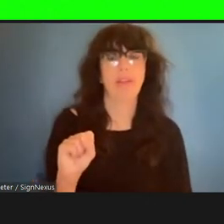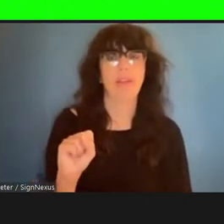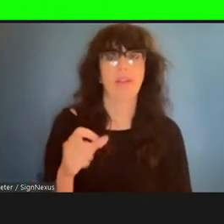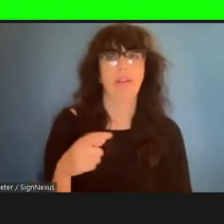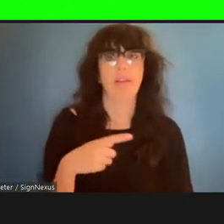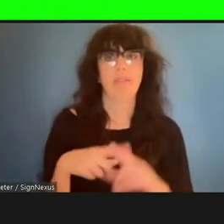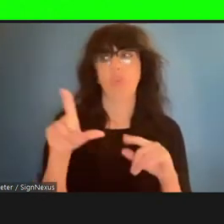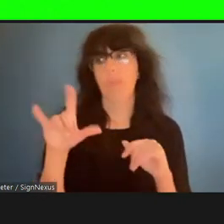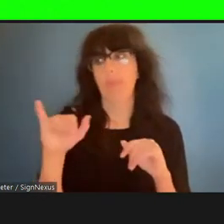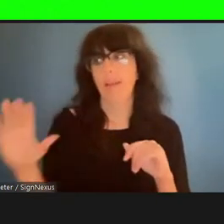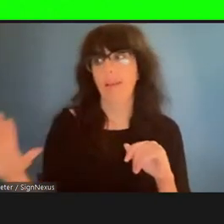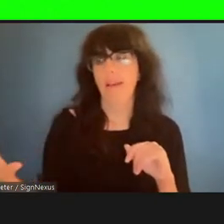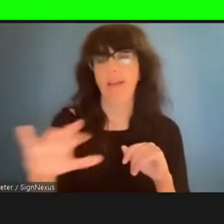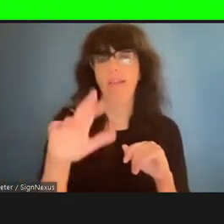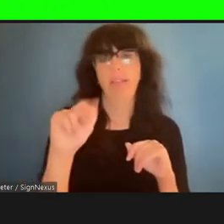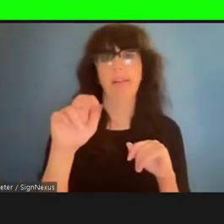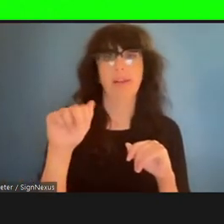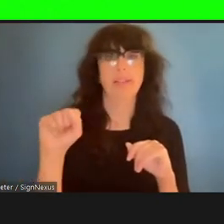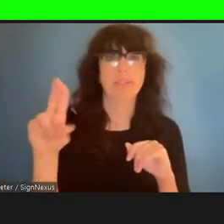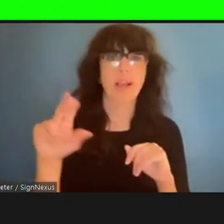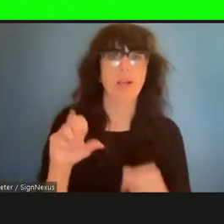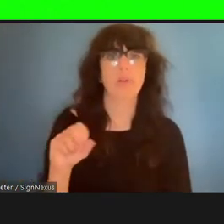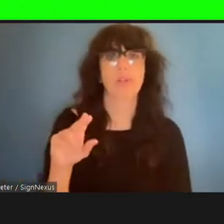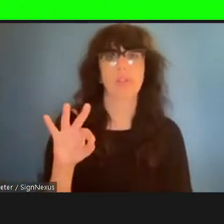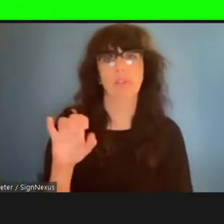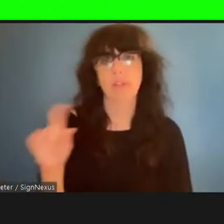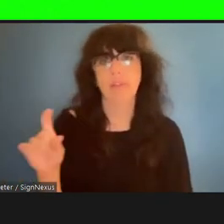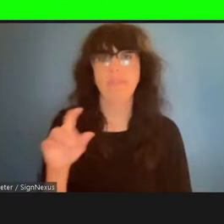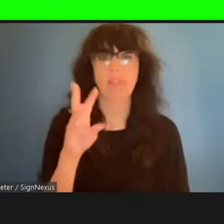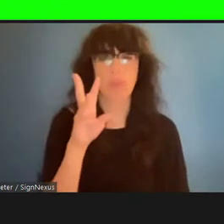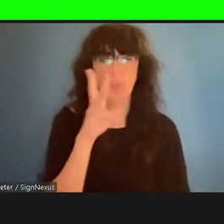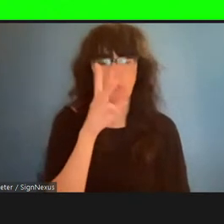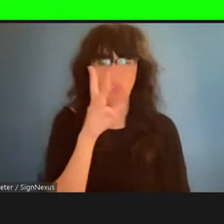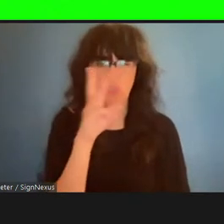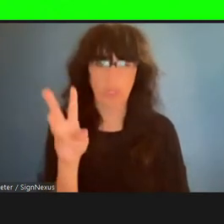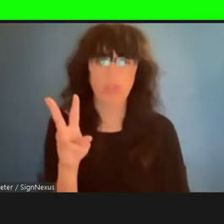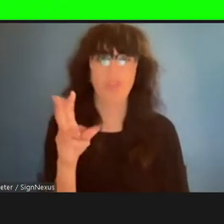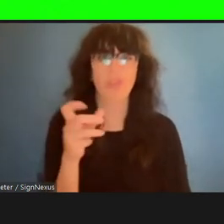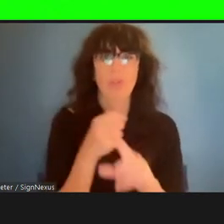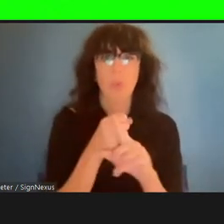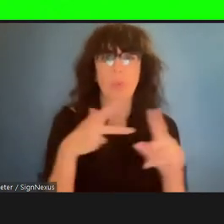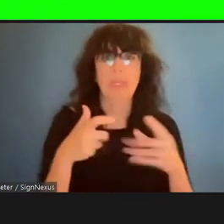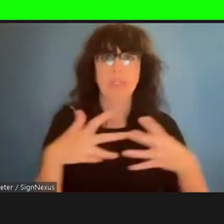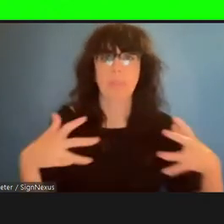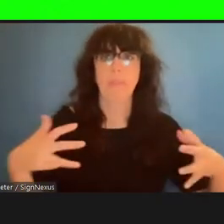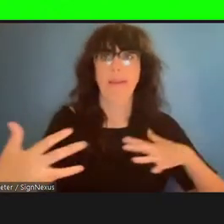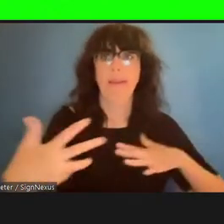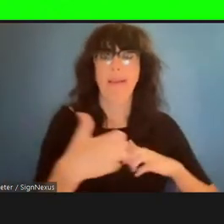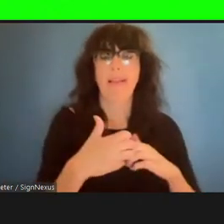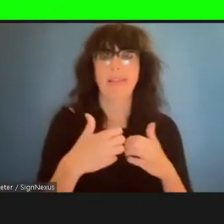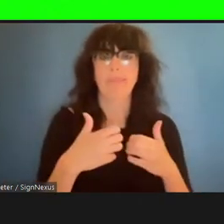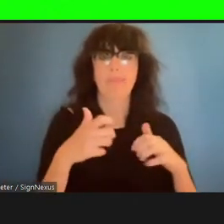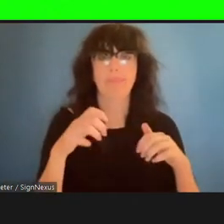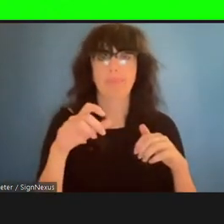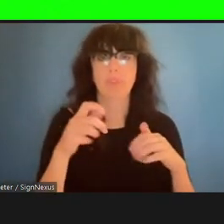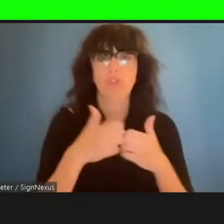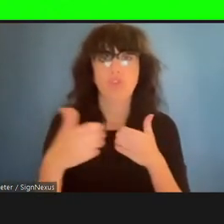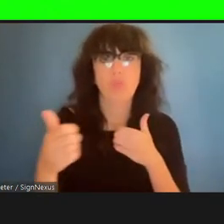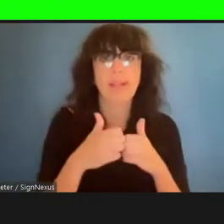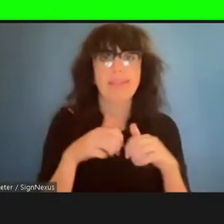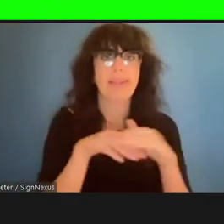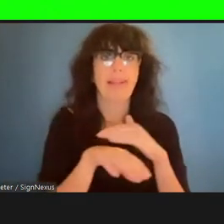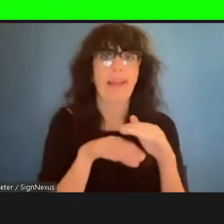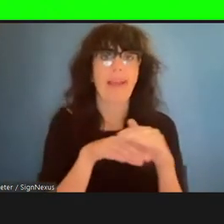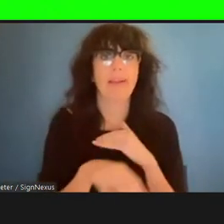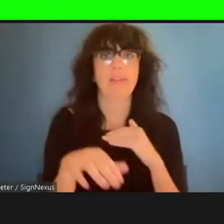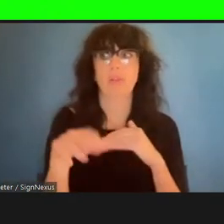island across nassau county suffolk county across westchester expand transit access so that people don't have to own